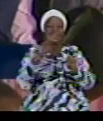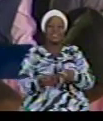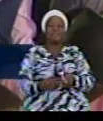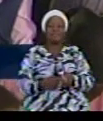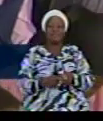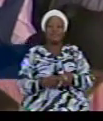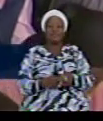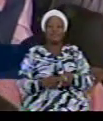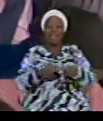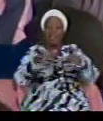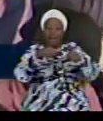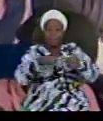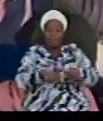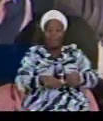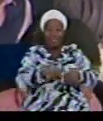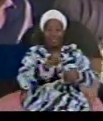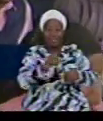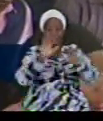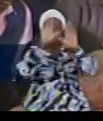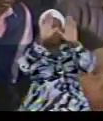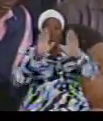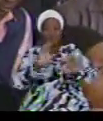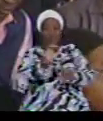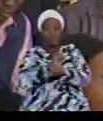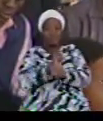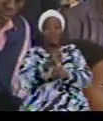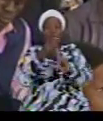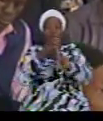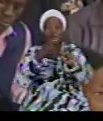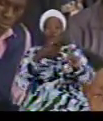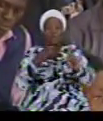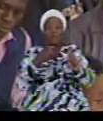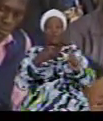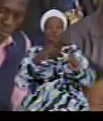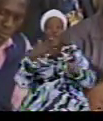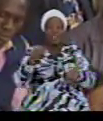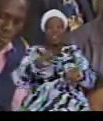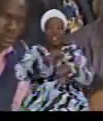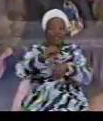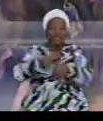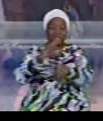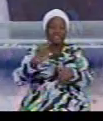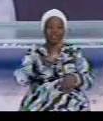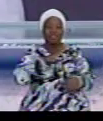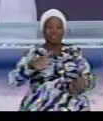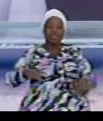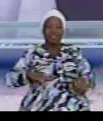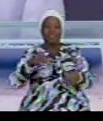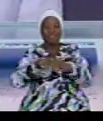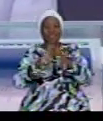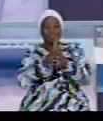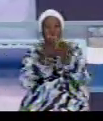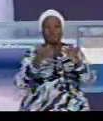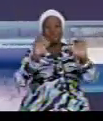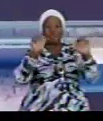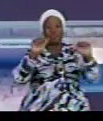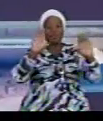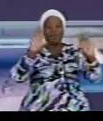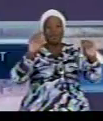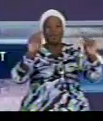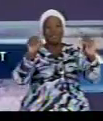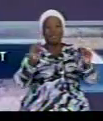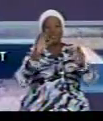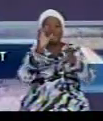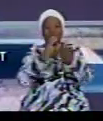name. Abiding miracles from the anointed Christ. Acts chapter 10,